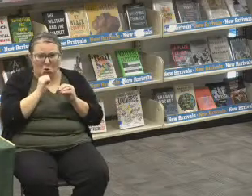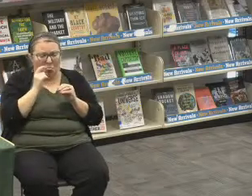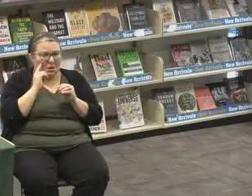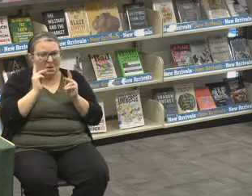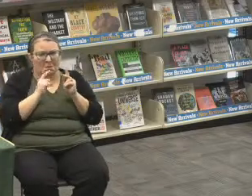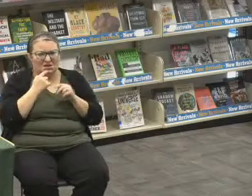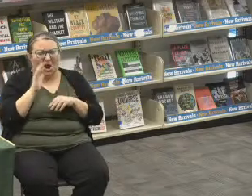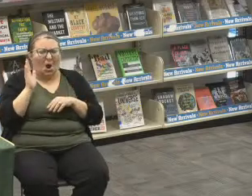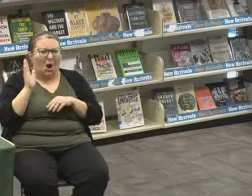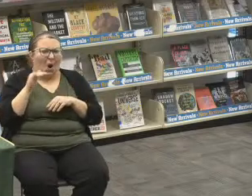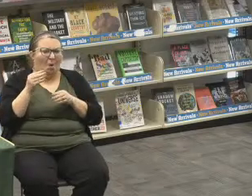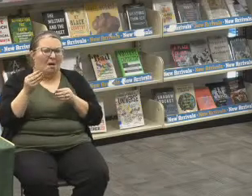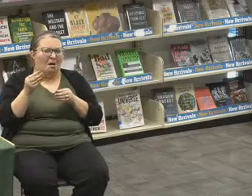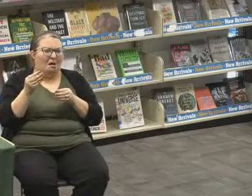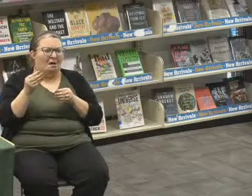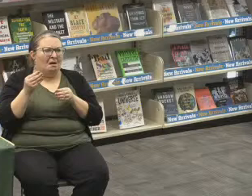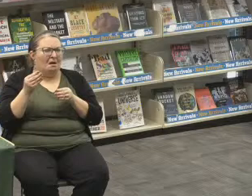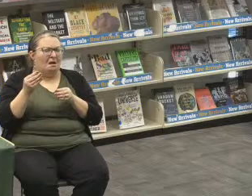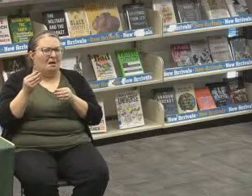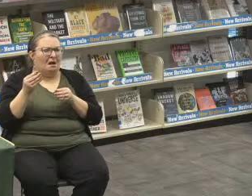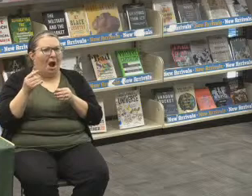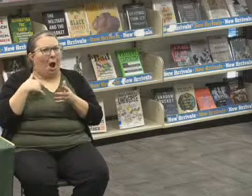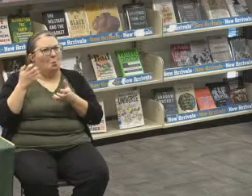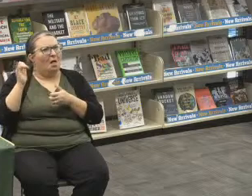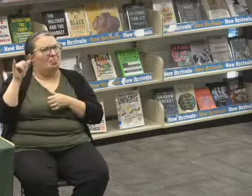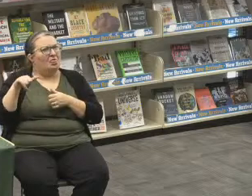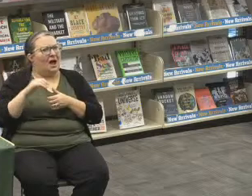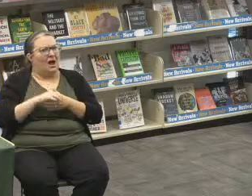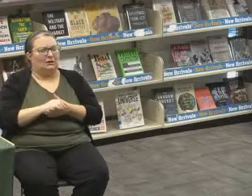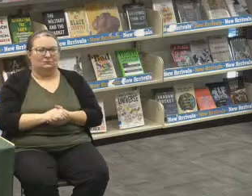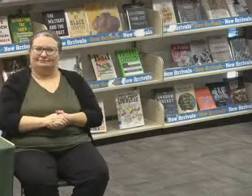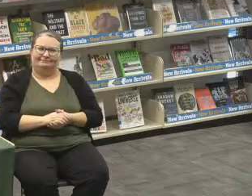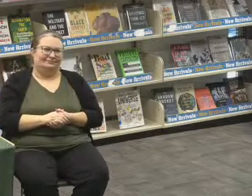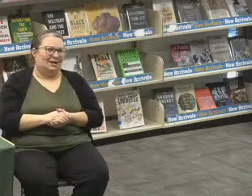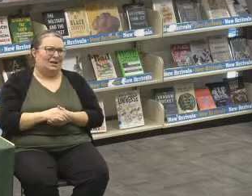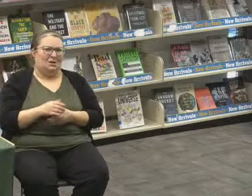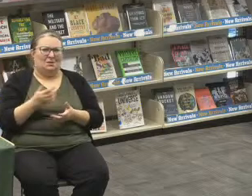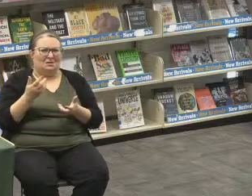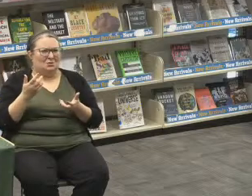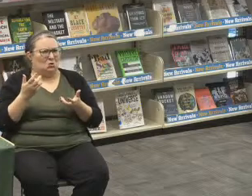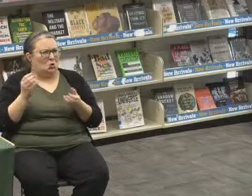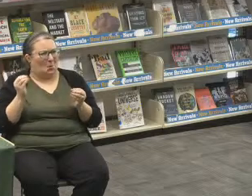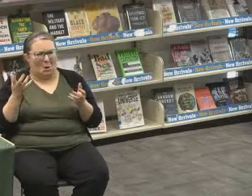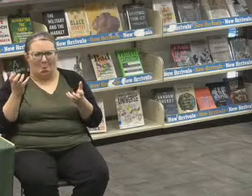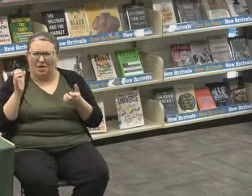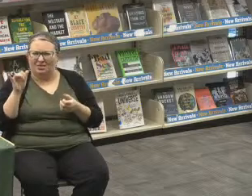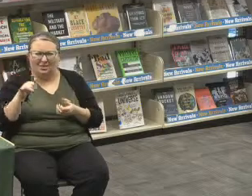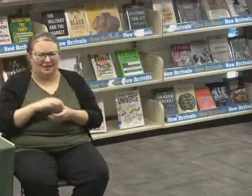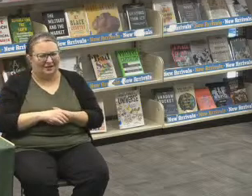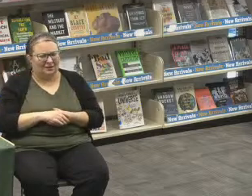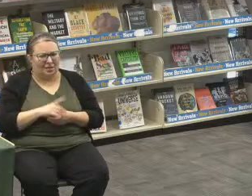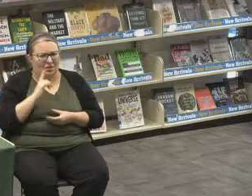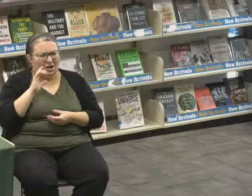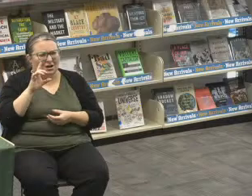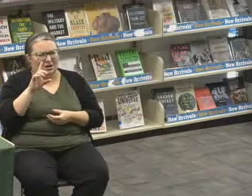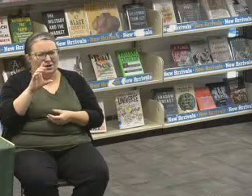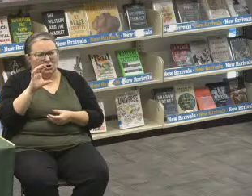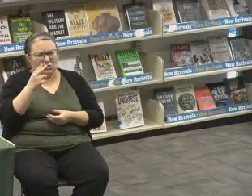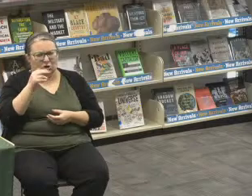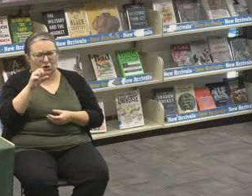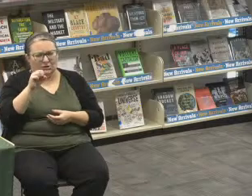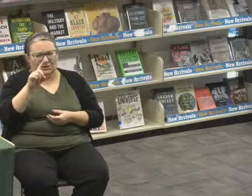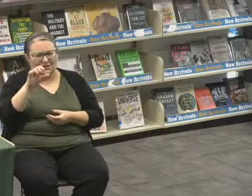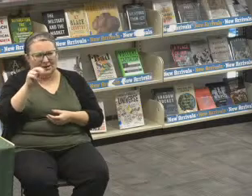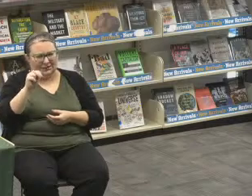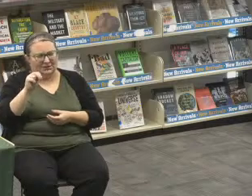would ever say, yeah, give me a side of that, right? Nobody would say this. I think about that Charles Dickens movie, A Christmas